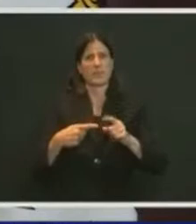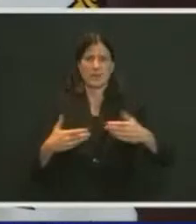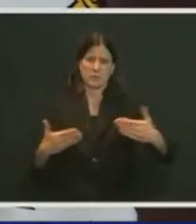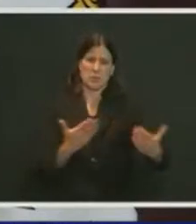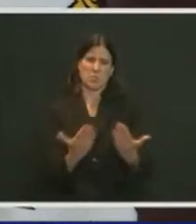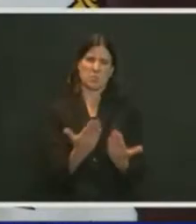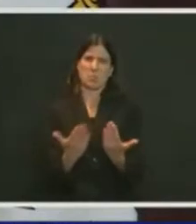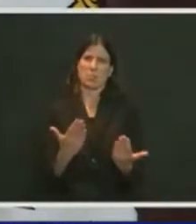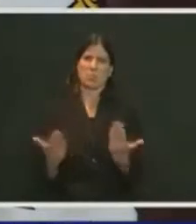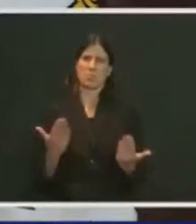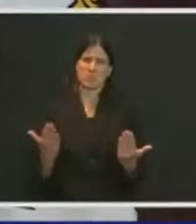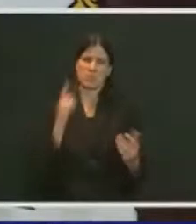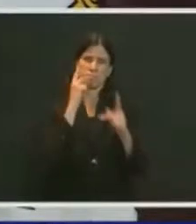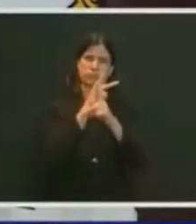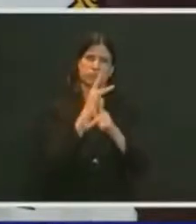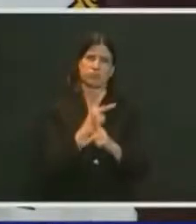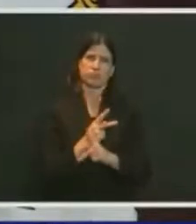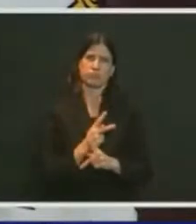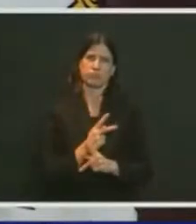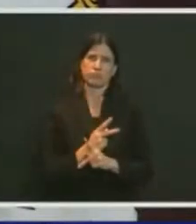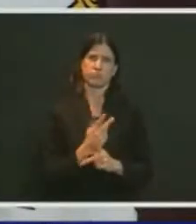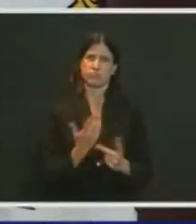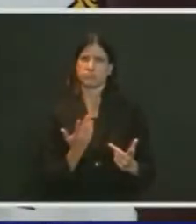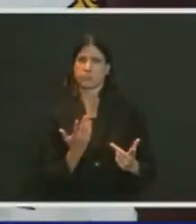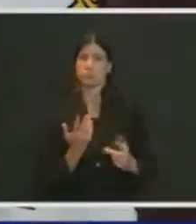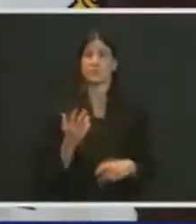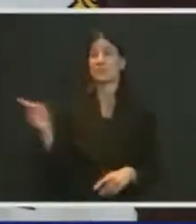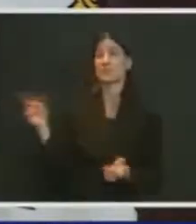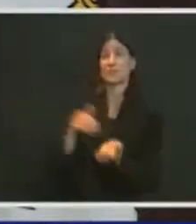said 10 to 14 days, to observe